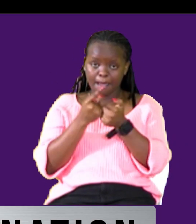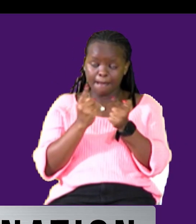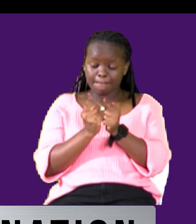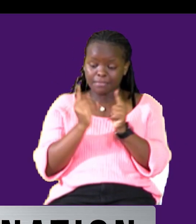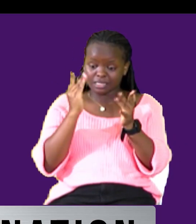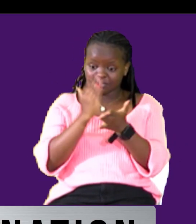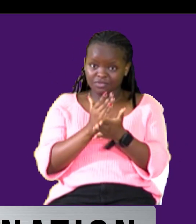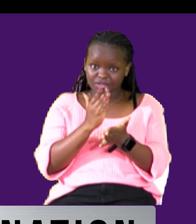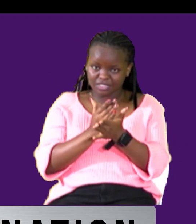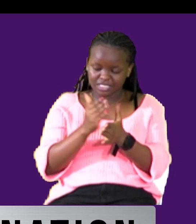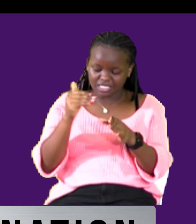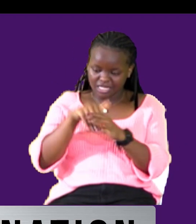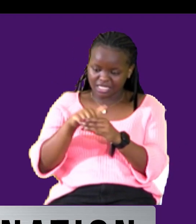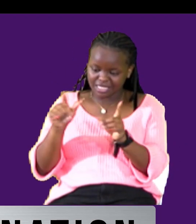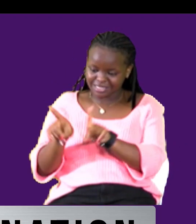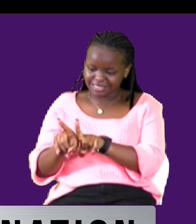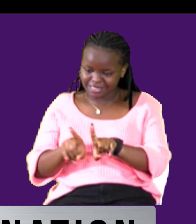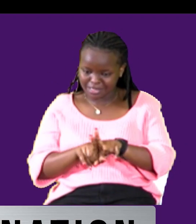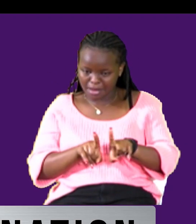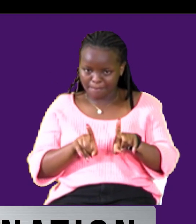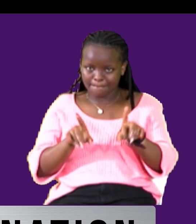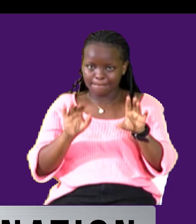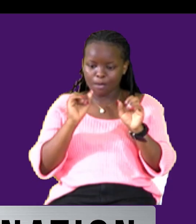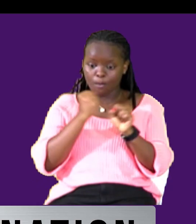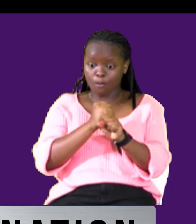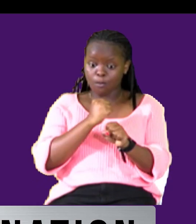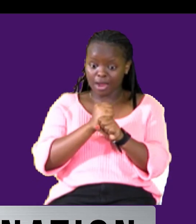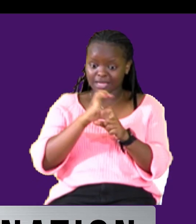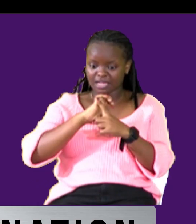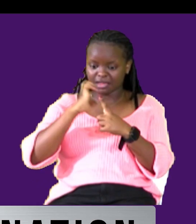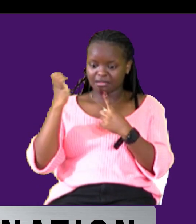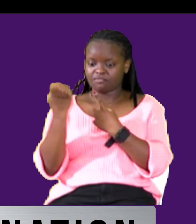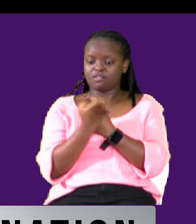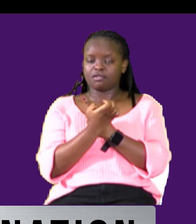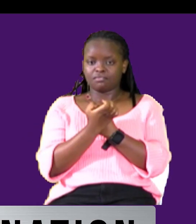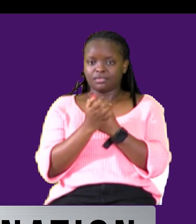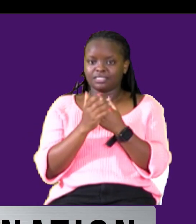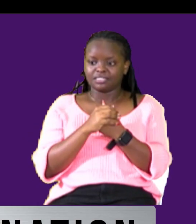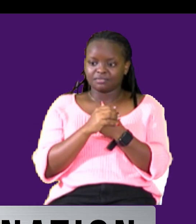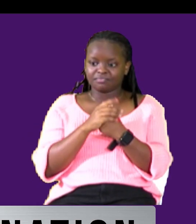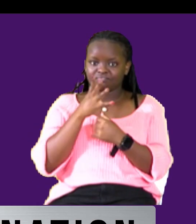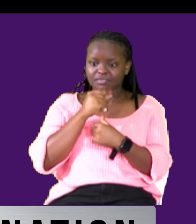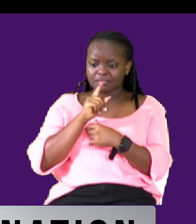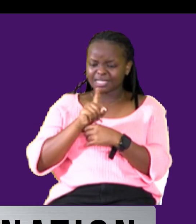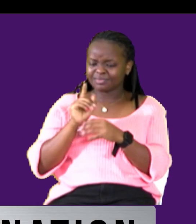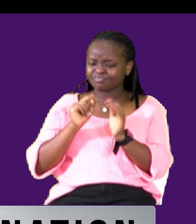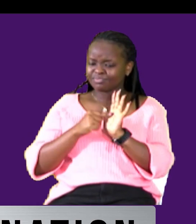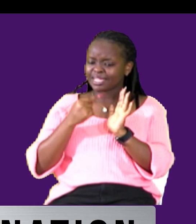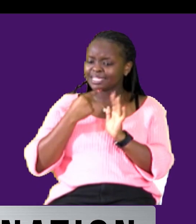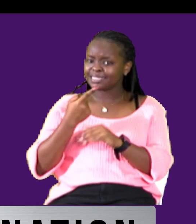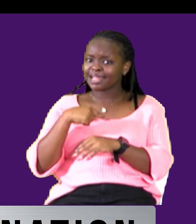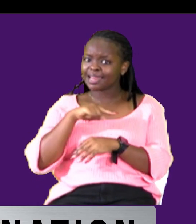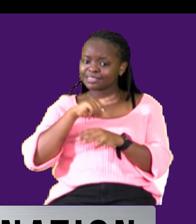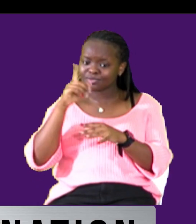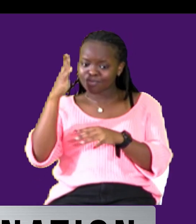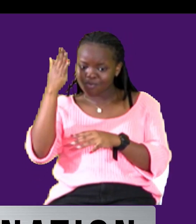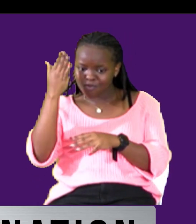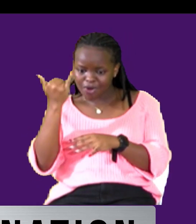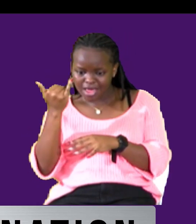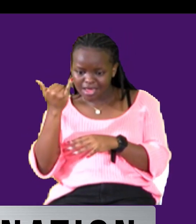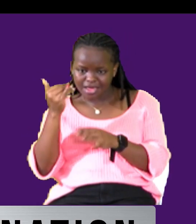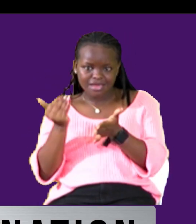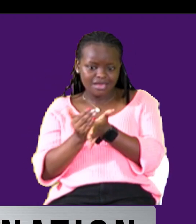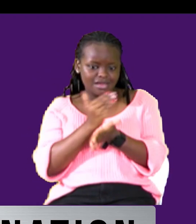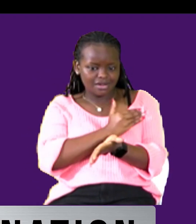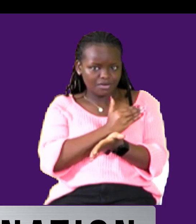within the same working environment. He didn't disclose to us as to where he has been moved to, but